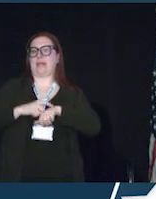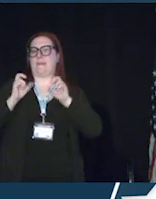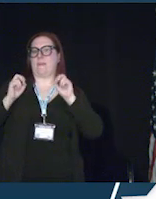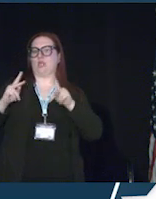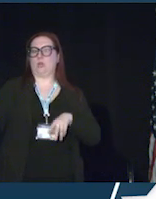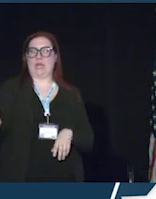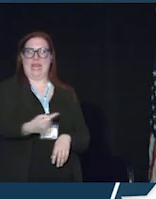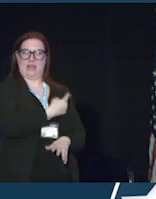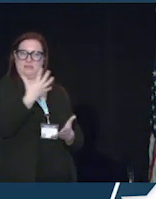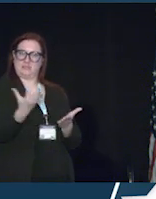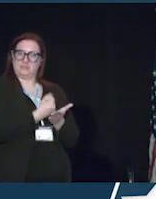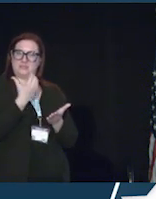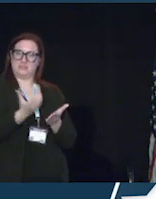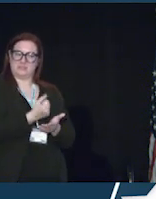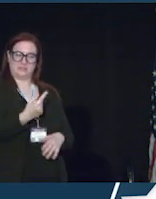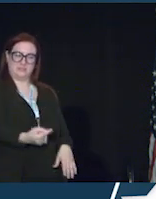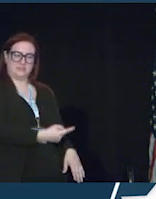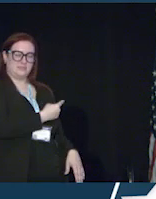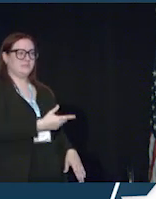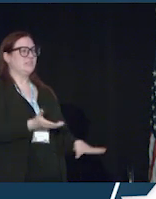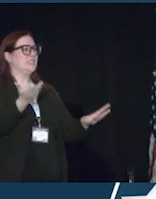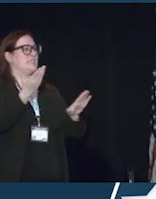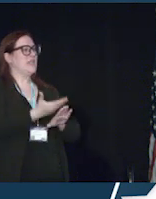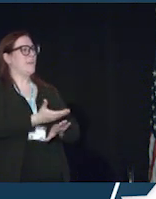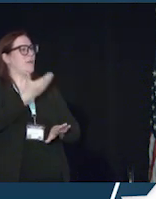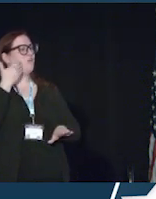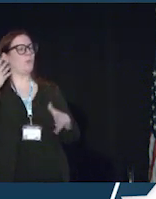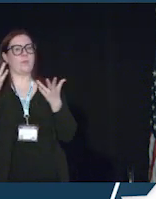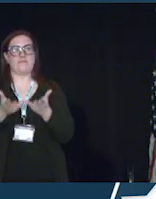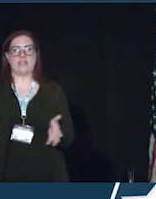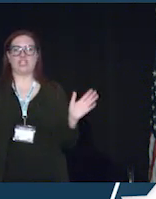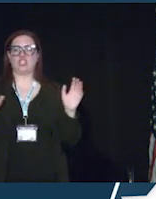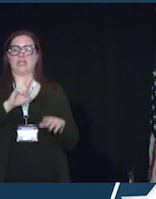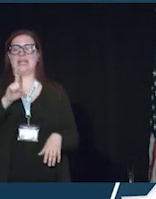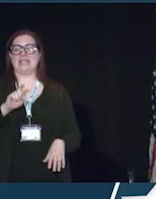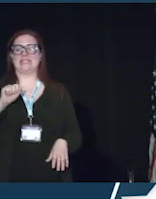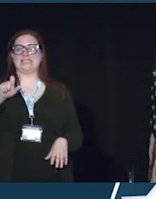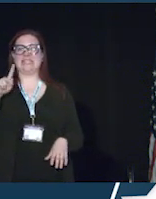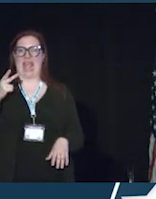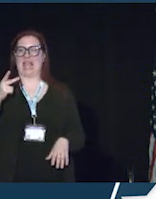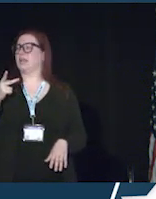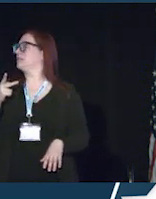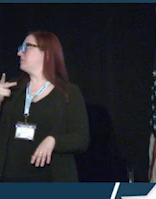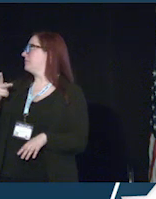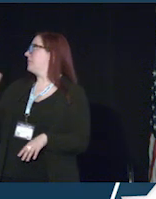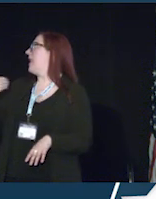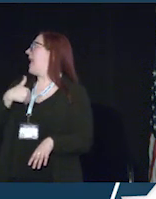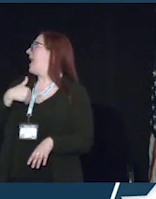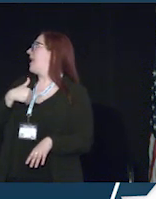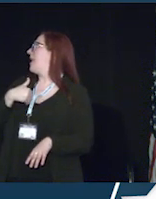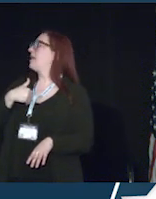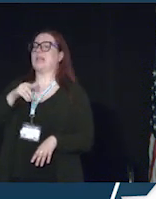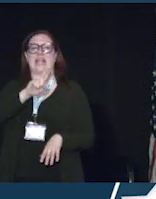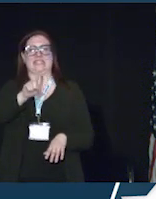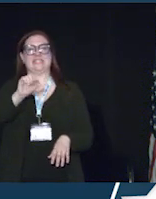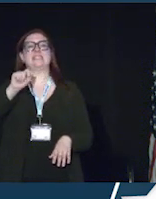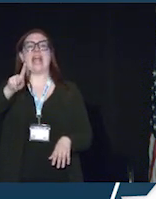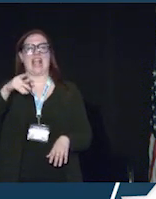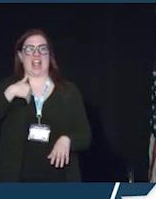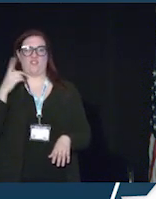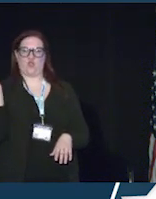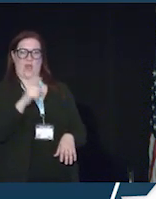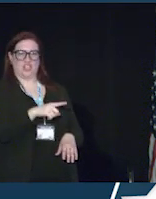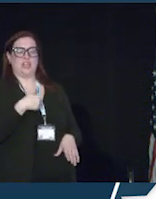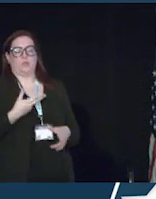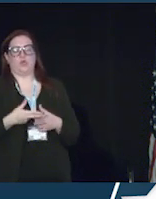right? So before we do that, though, Zach, I have a question for you, and then we'll do a quick Q&A.